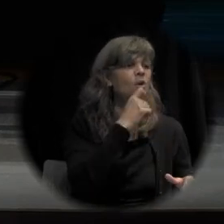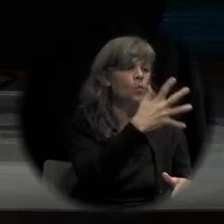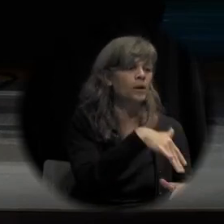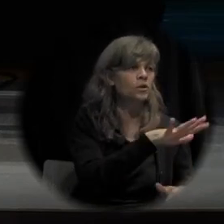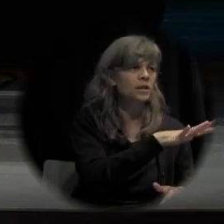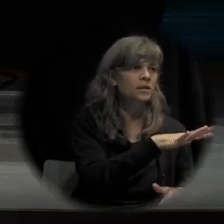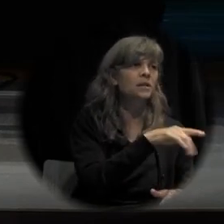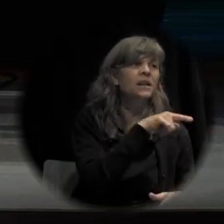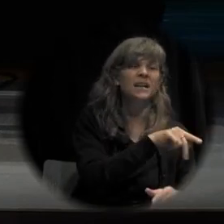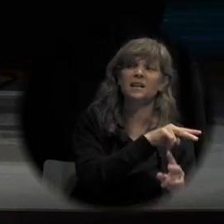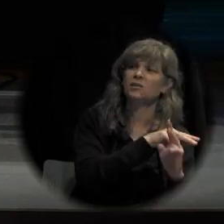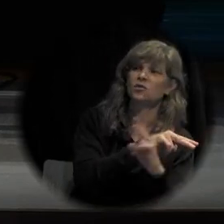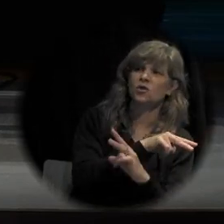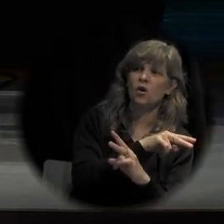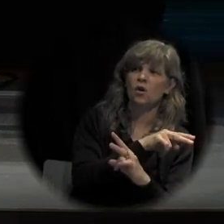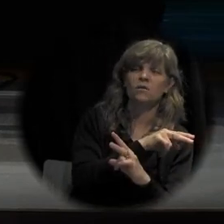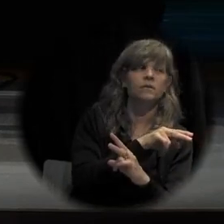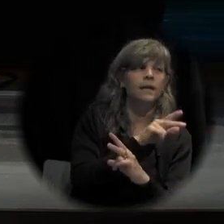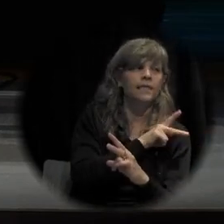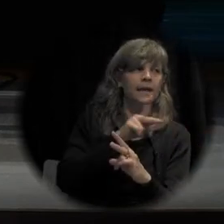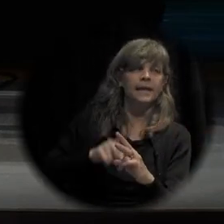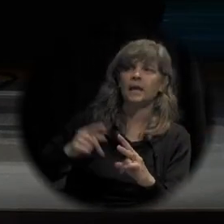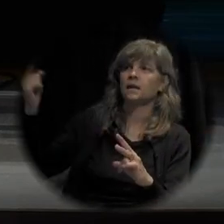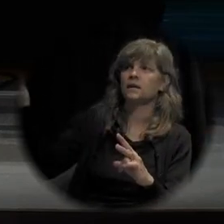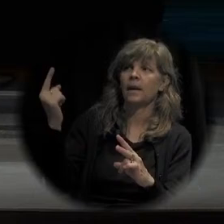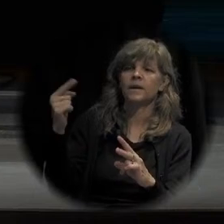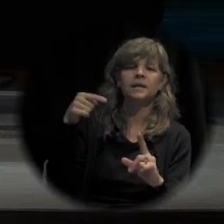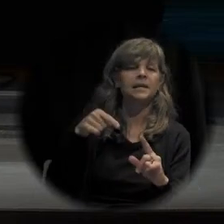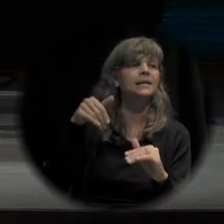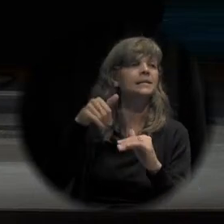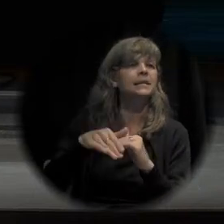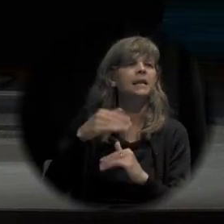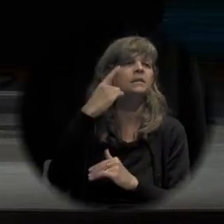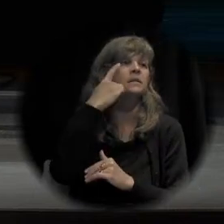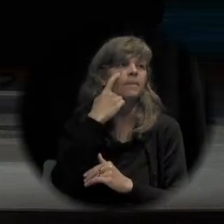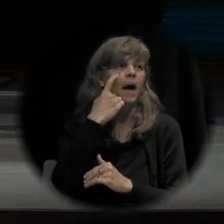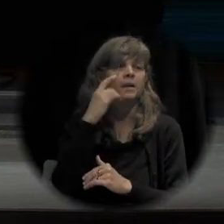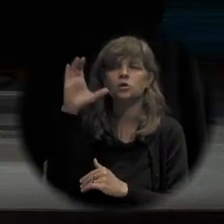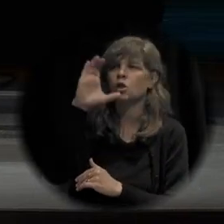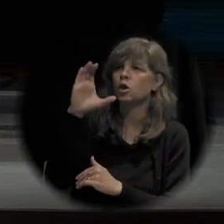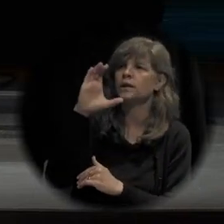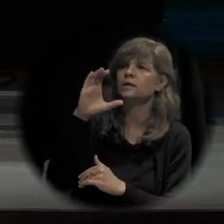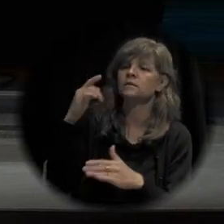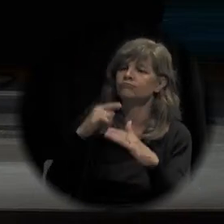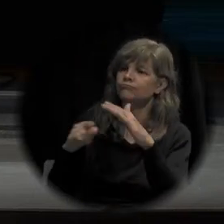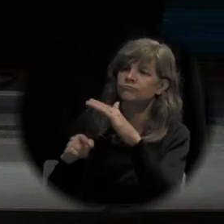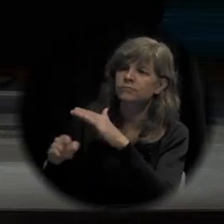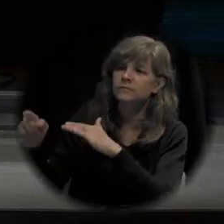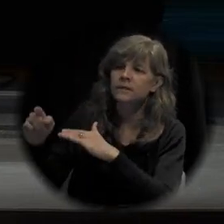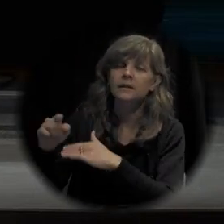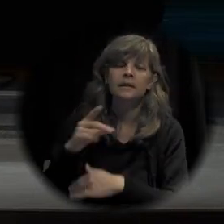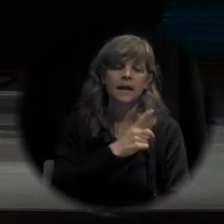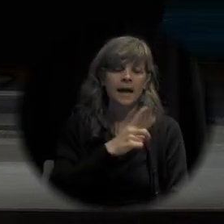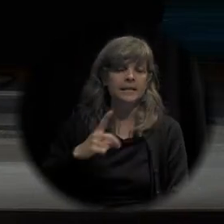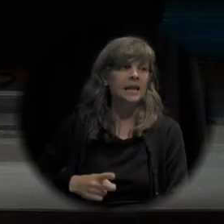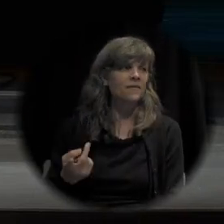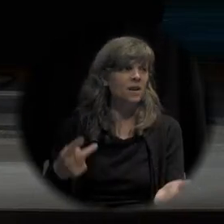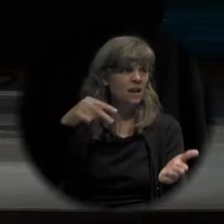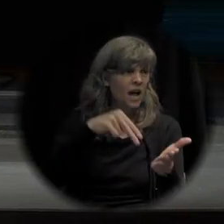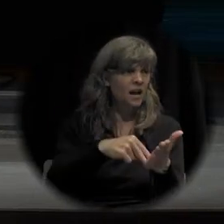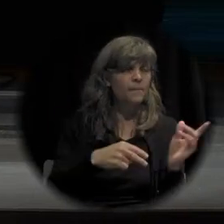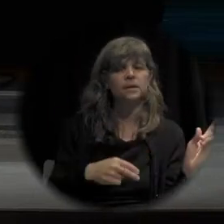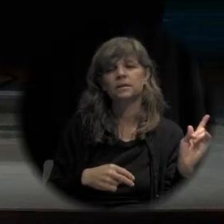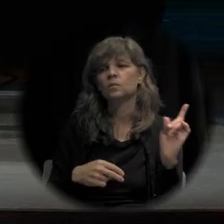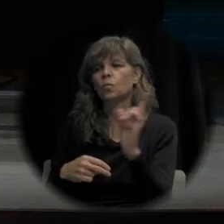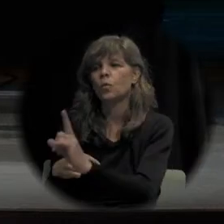saw Saul had come after him in the wilderness, David sent out spies and learned that Saul had come. Then David rose and went to the place where Saul had